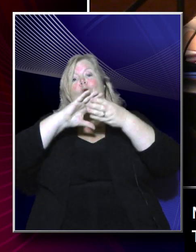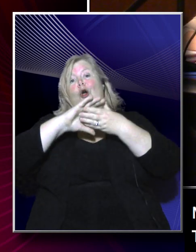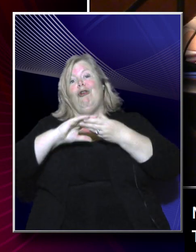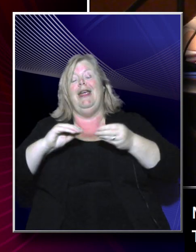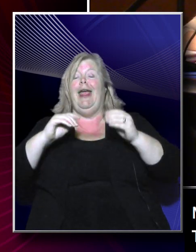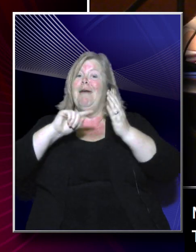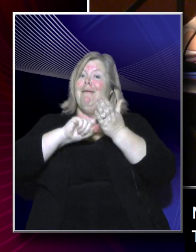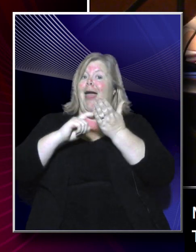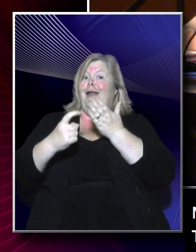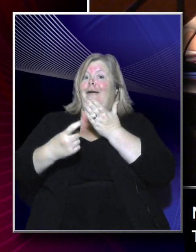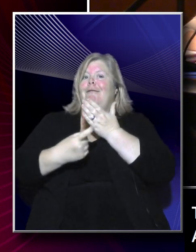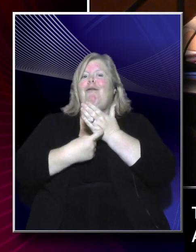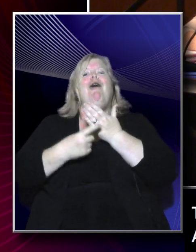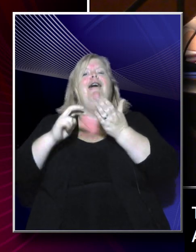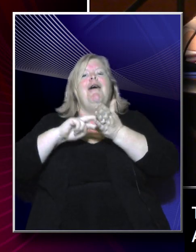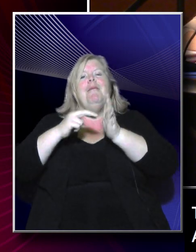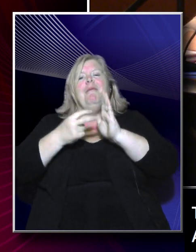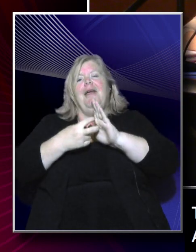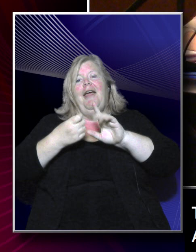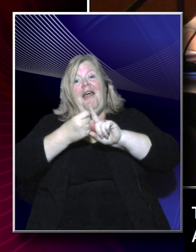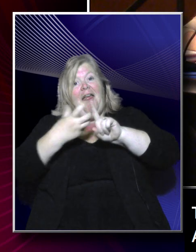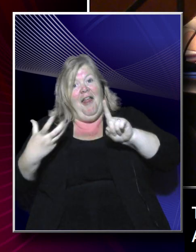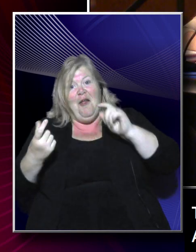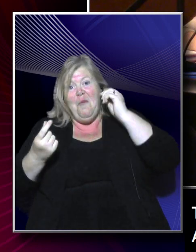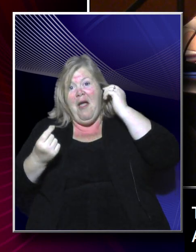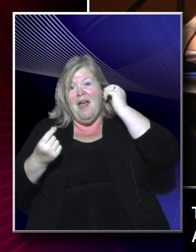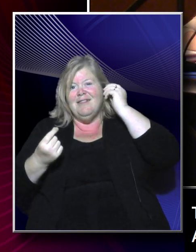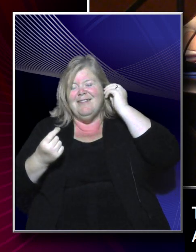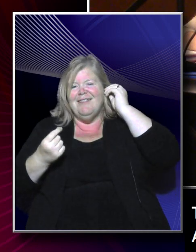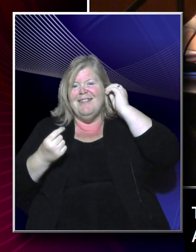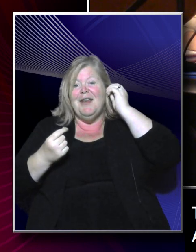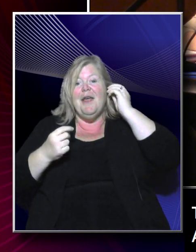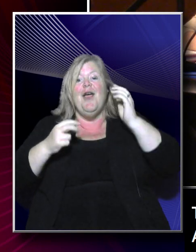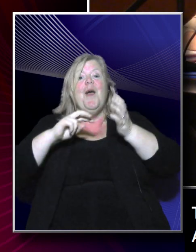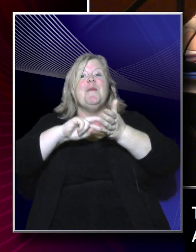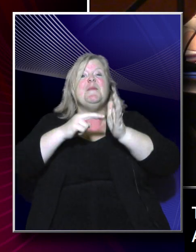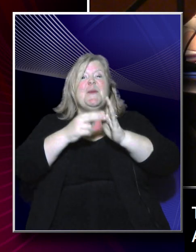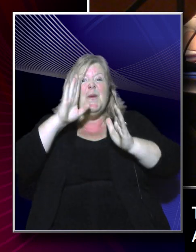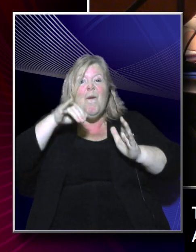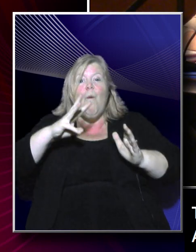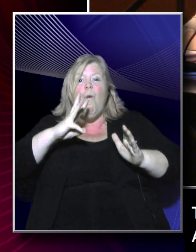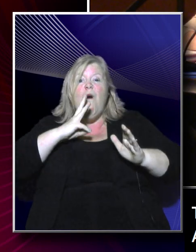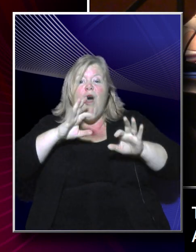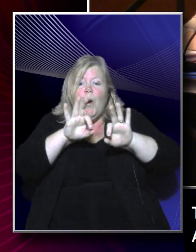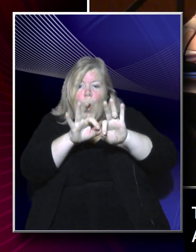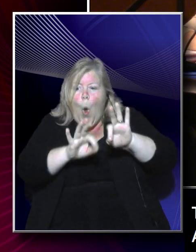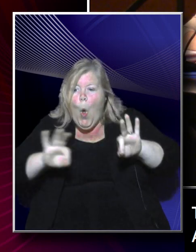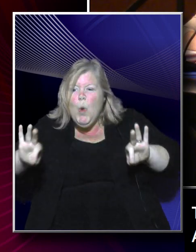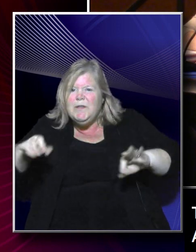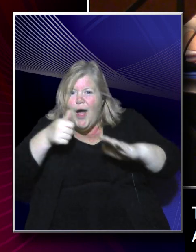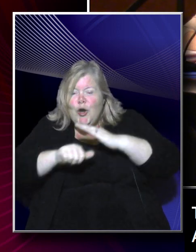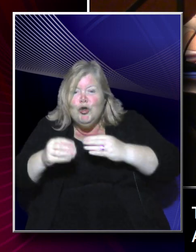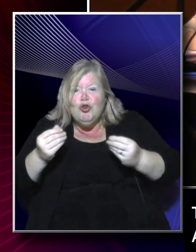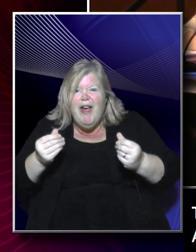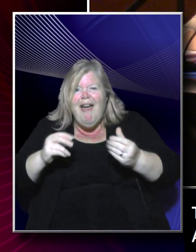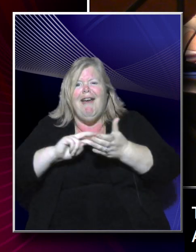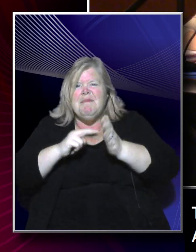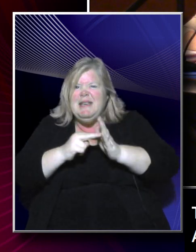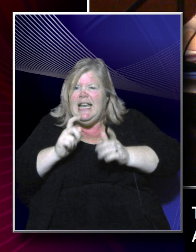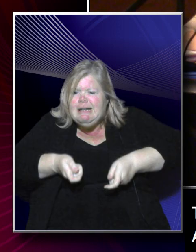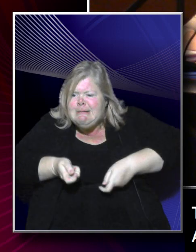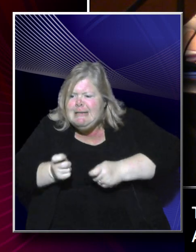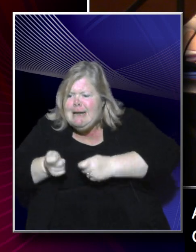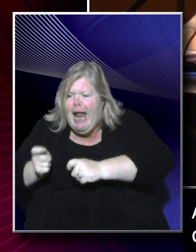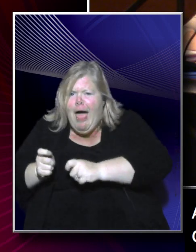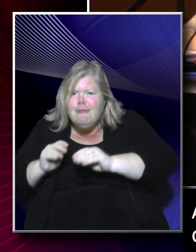adding digging out an irrigation ditch so that we can be irrigating the roots